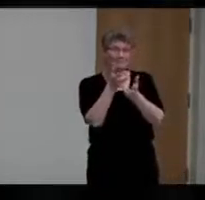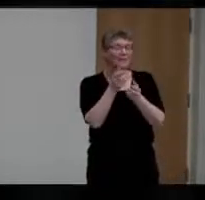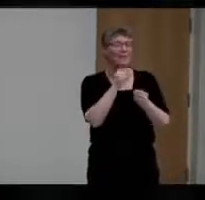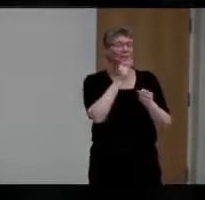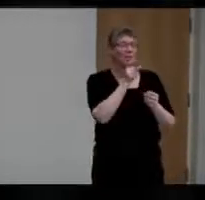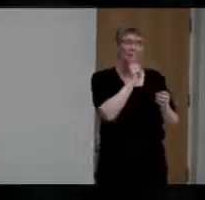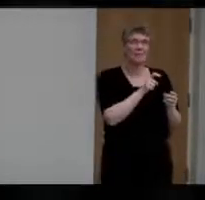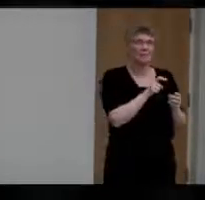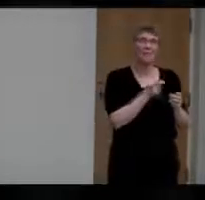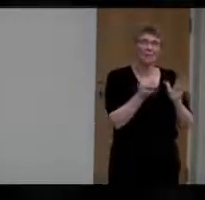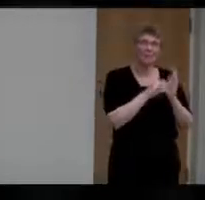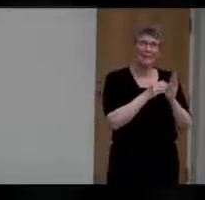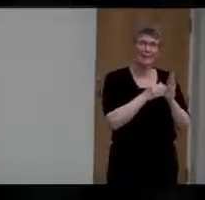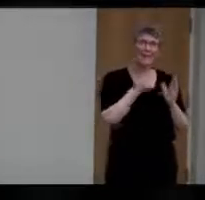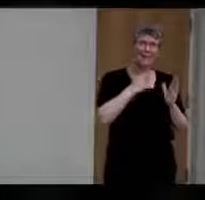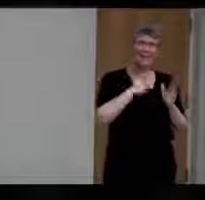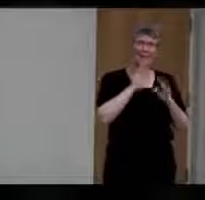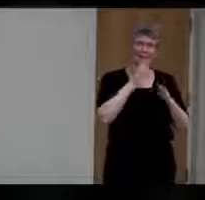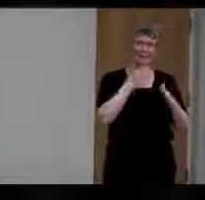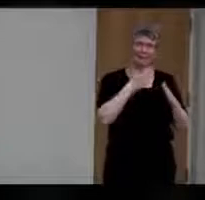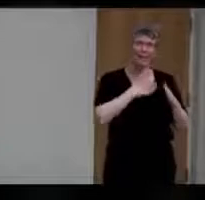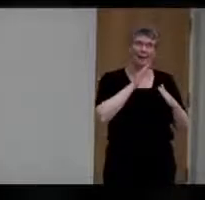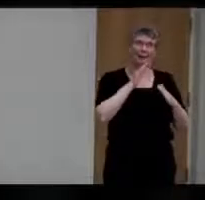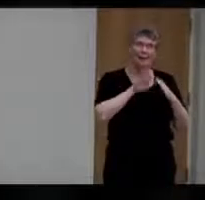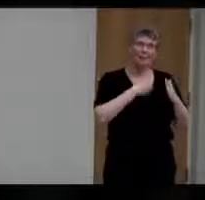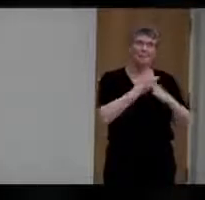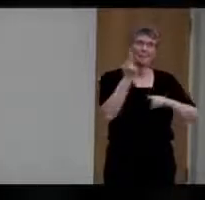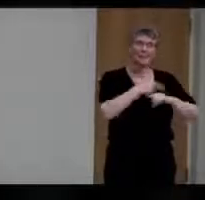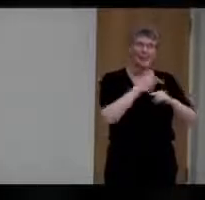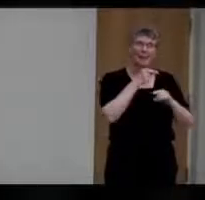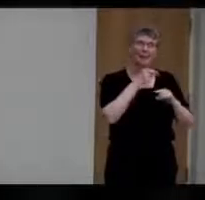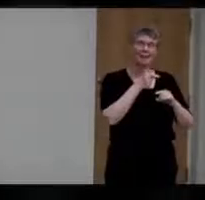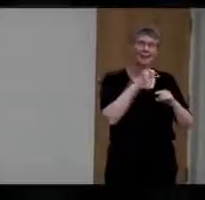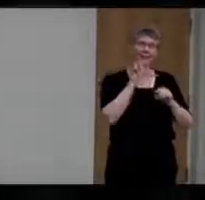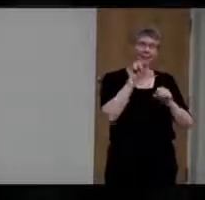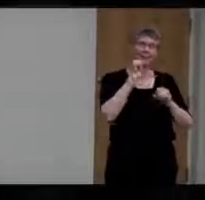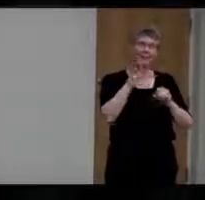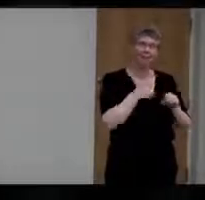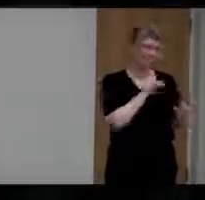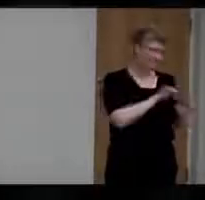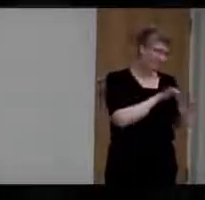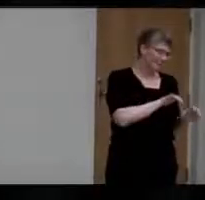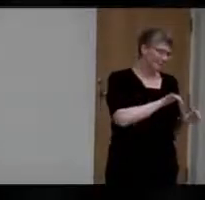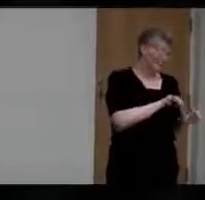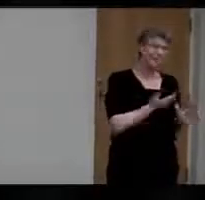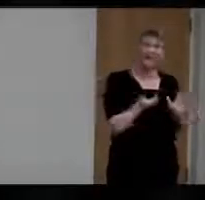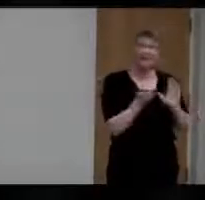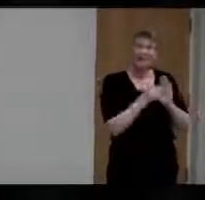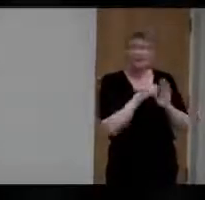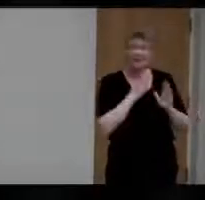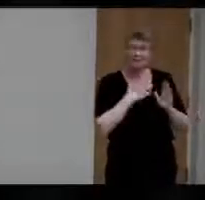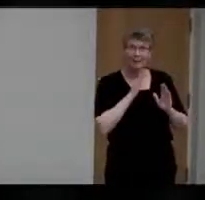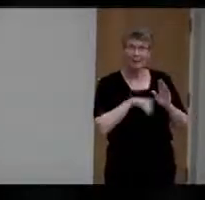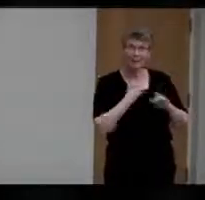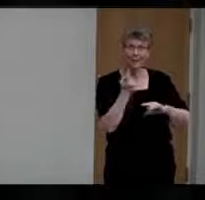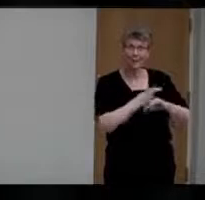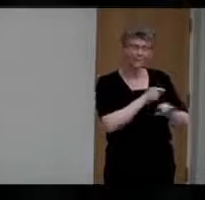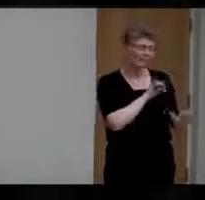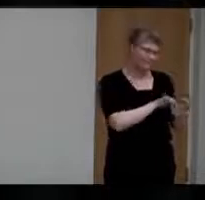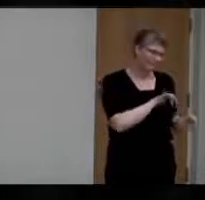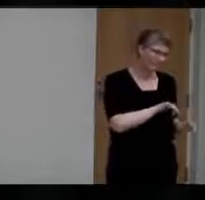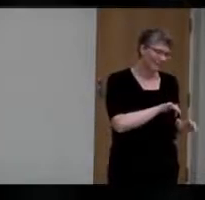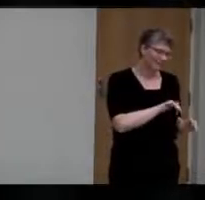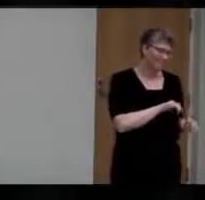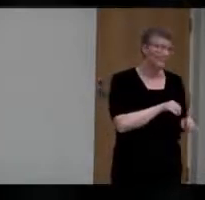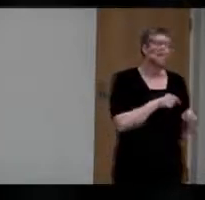encounter. So that's what we want to get towards, is ideally everything. There's a computer there listening and transcribing and maybe even suggesting things